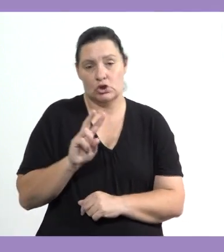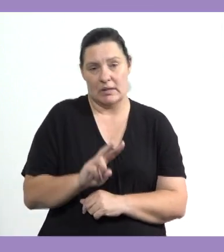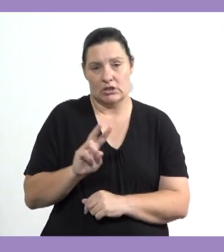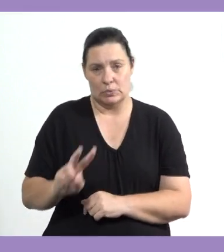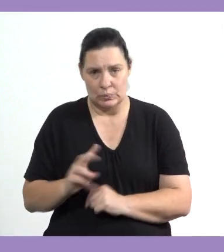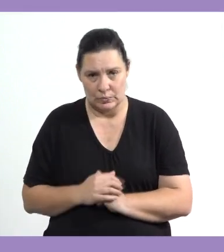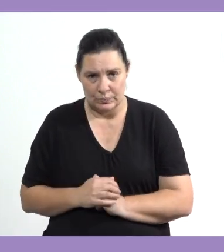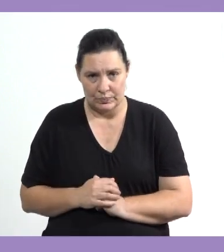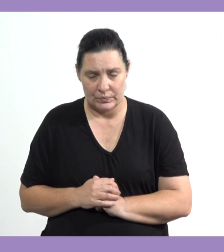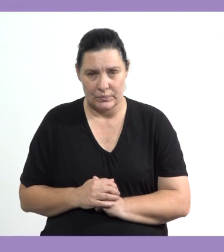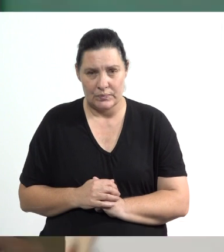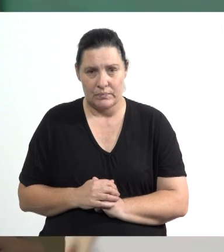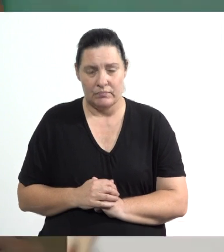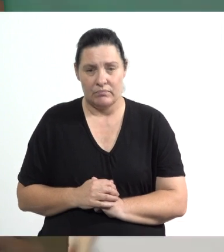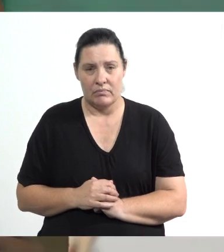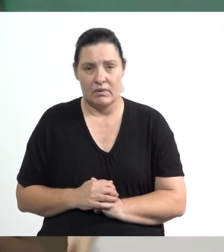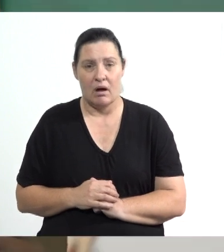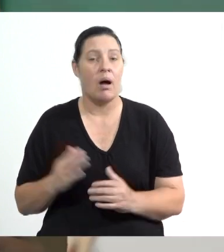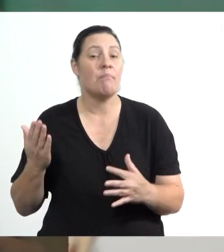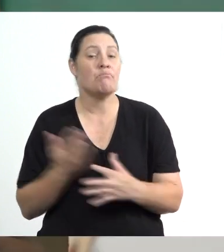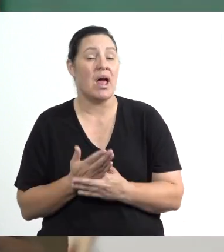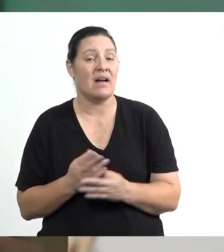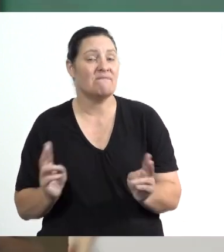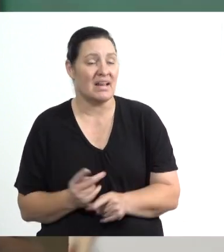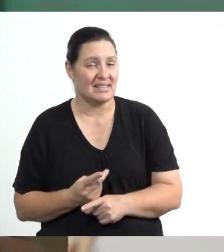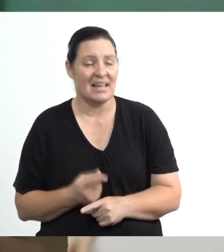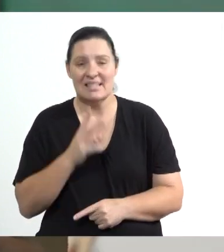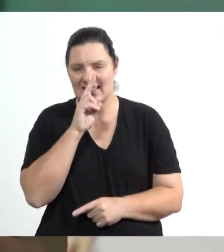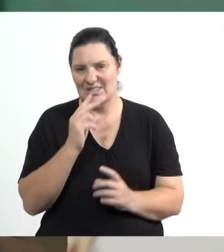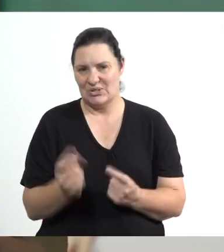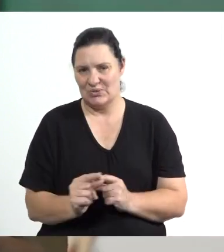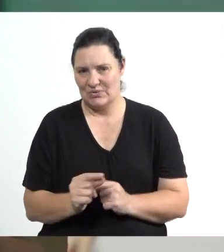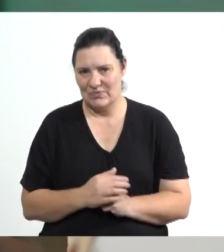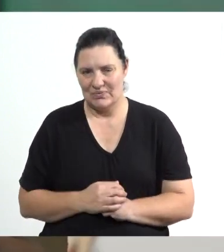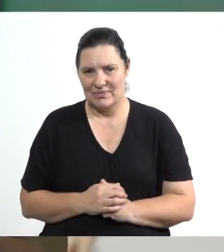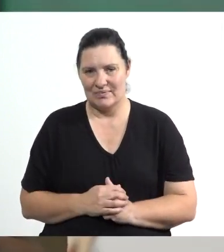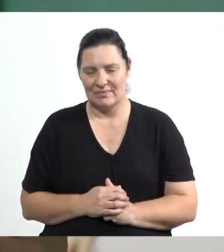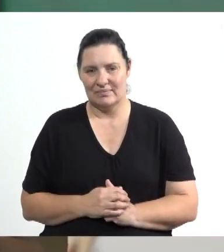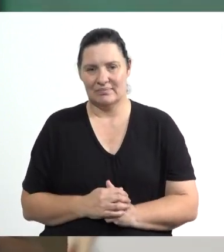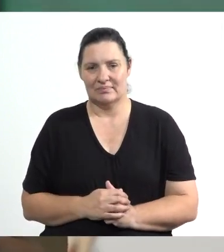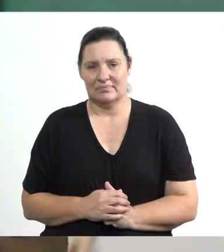22. Let's quickly go to an ad break, and then we'll see you just now.